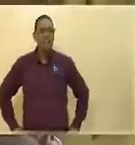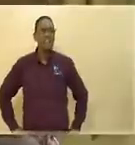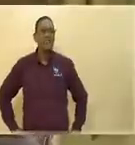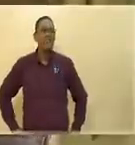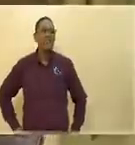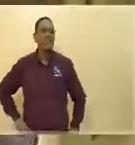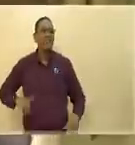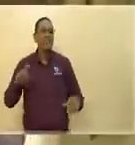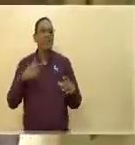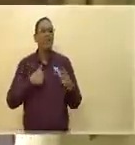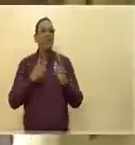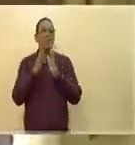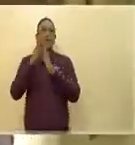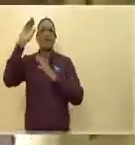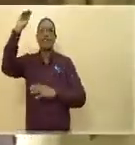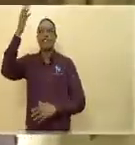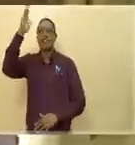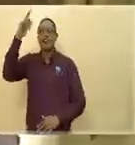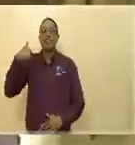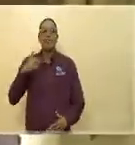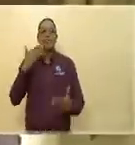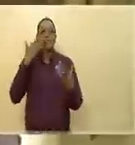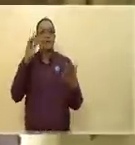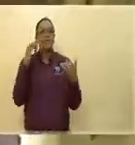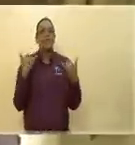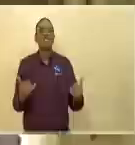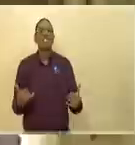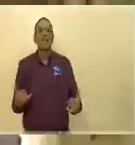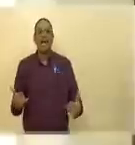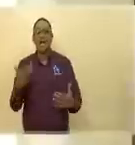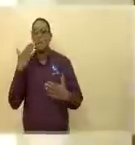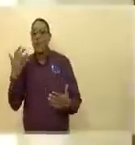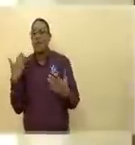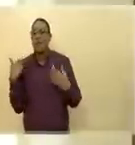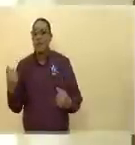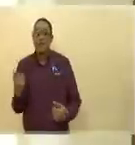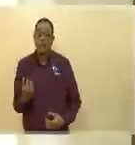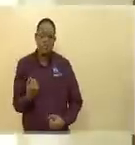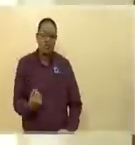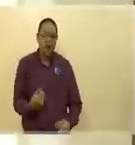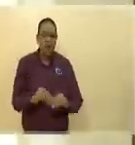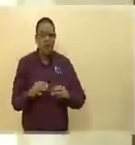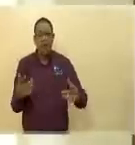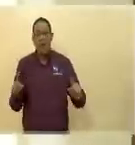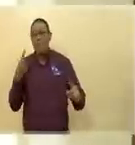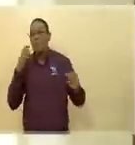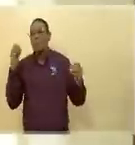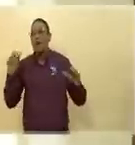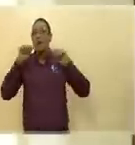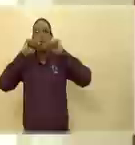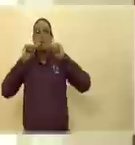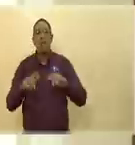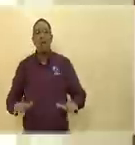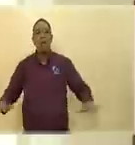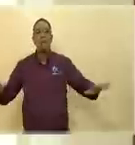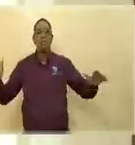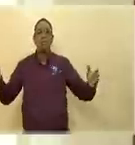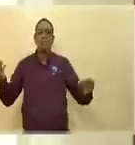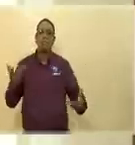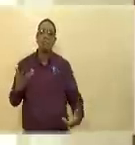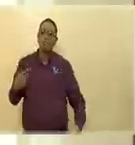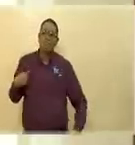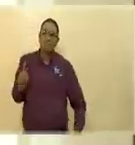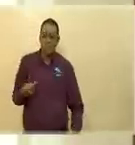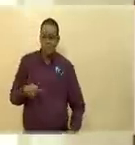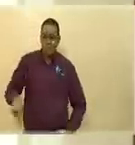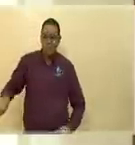Shall we pray? Gracious Lord, we thank you for this day. We thank you for health, for strength, for all the many blessings that you've bestowed on us throughout this week